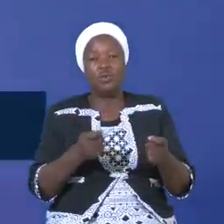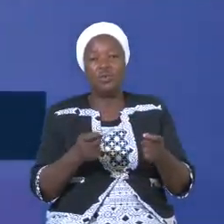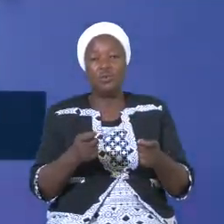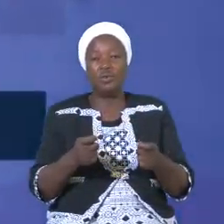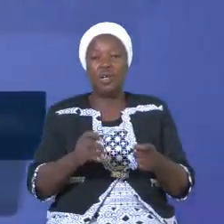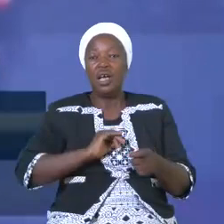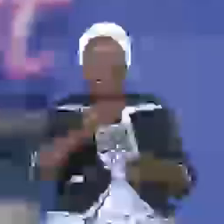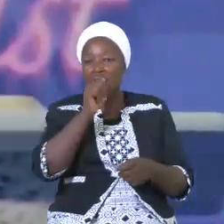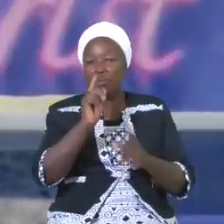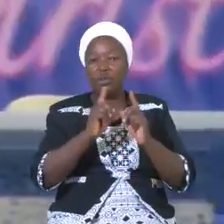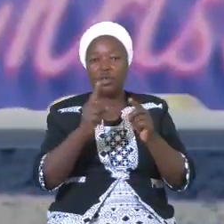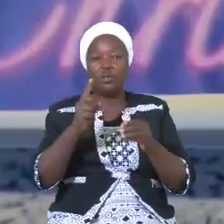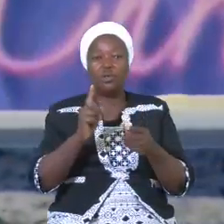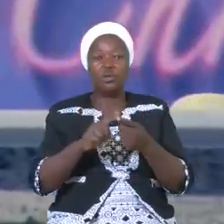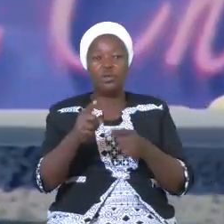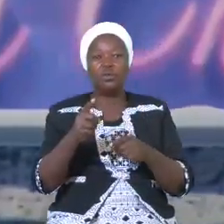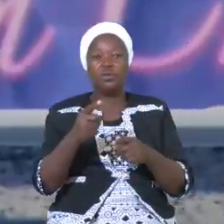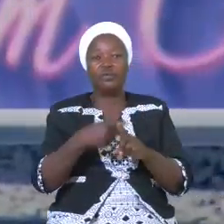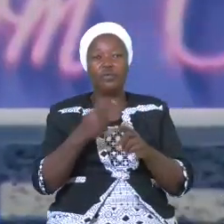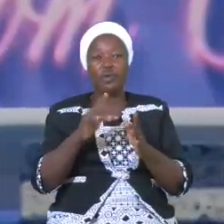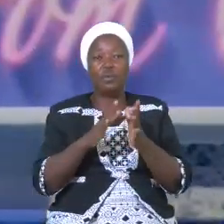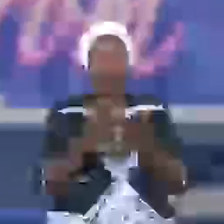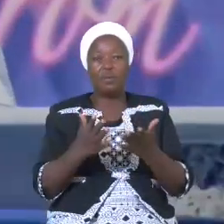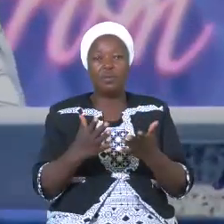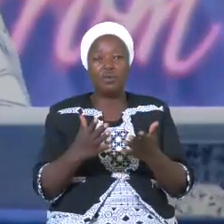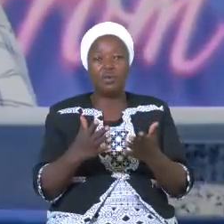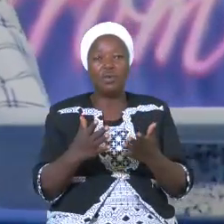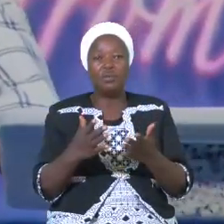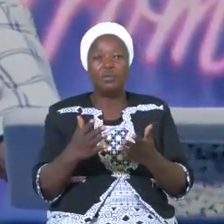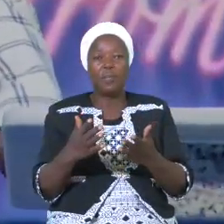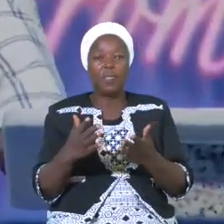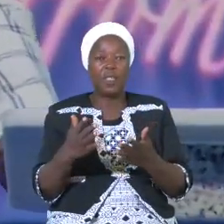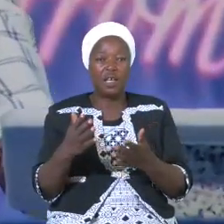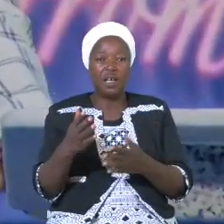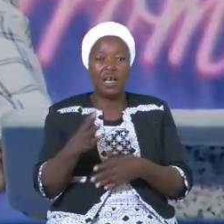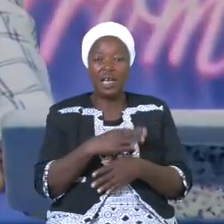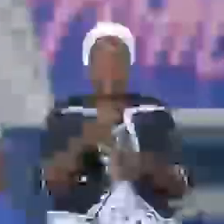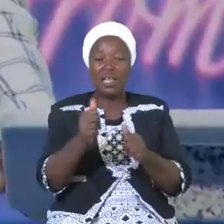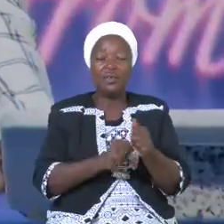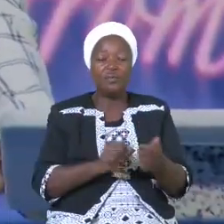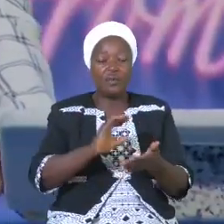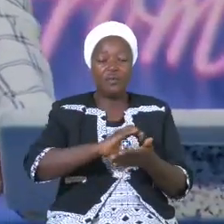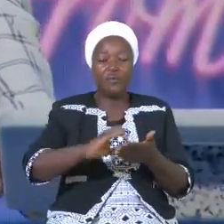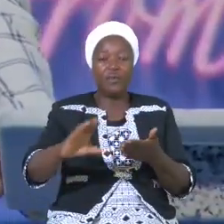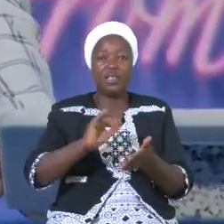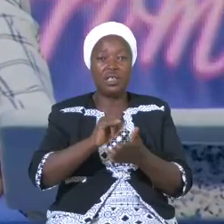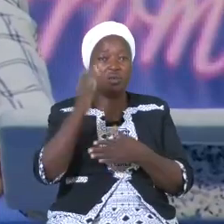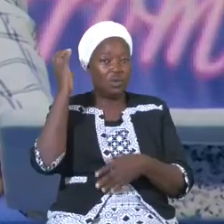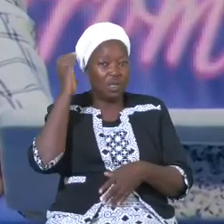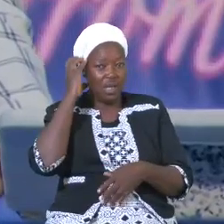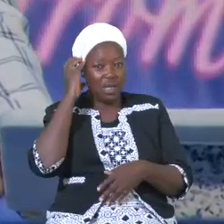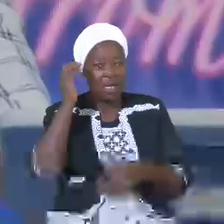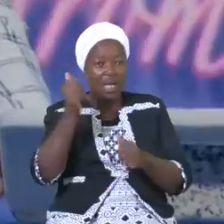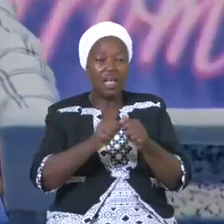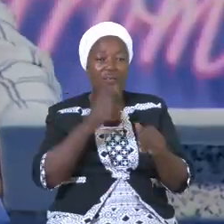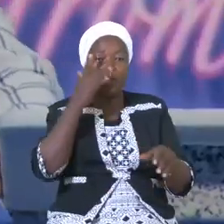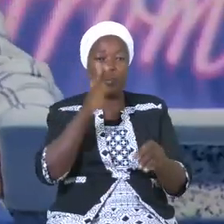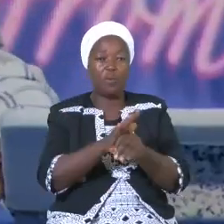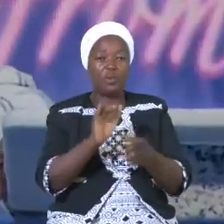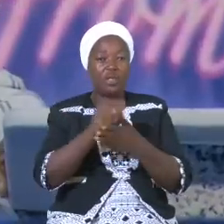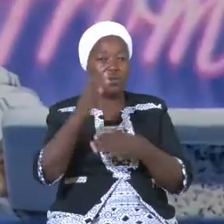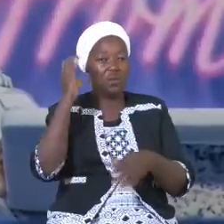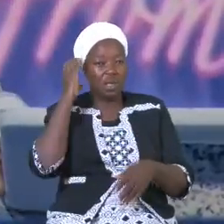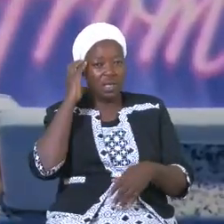to you from the bible and every verse you hear every promise you'll hear